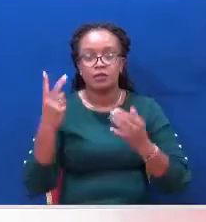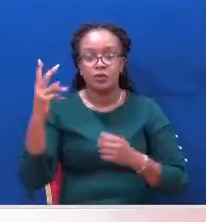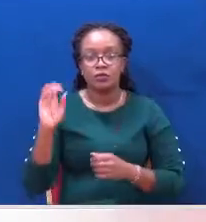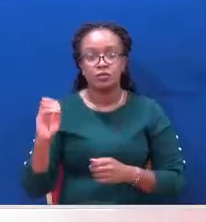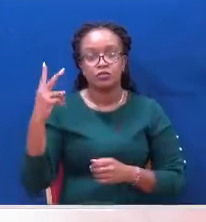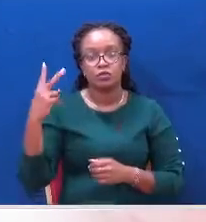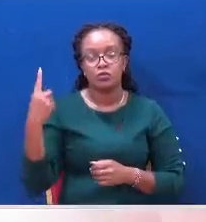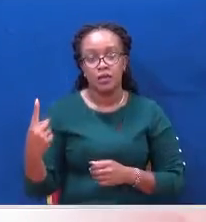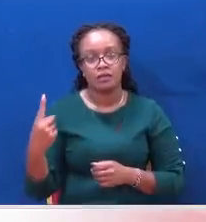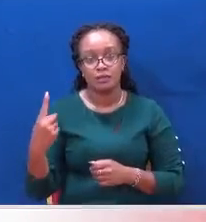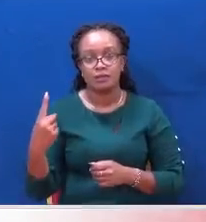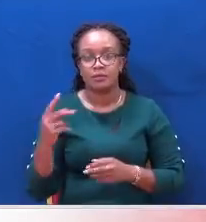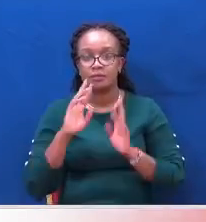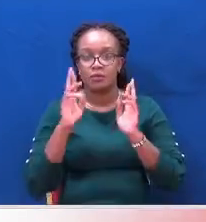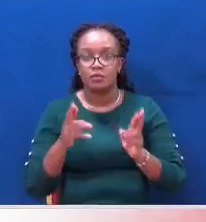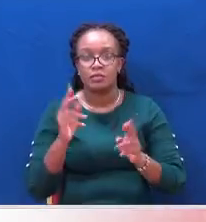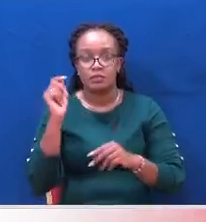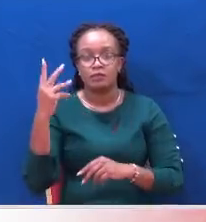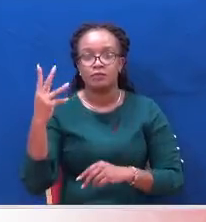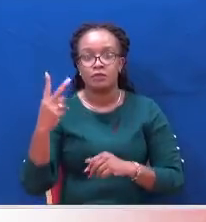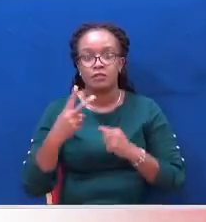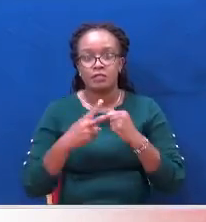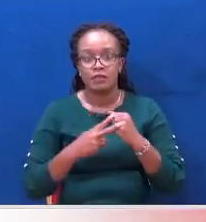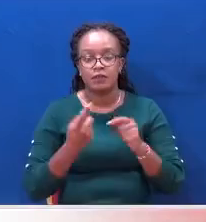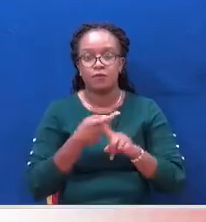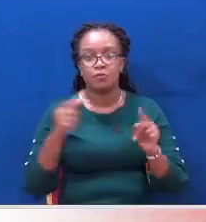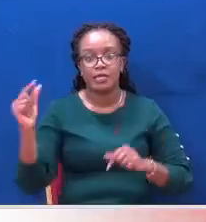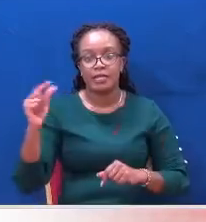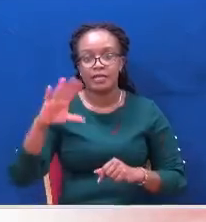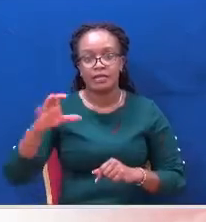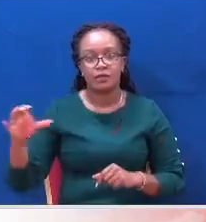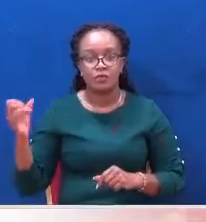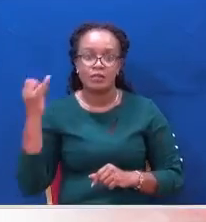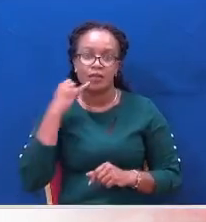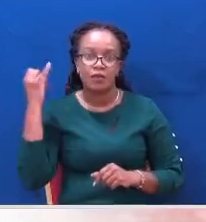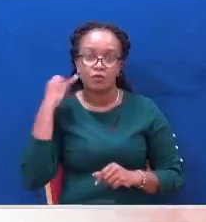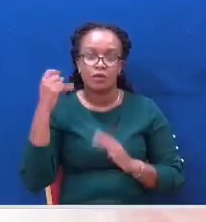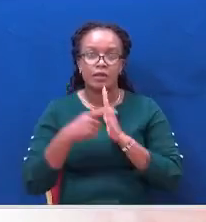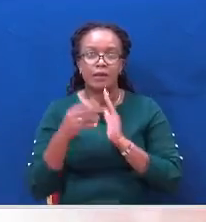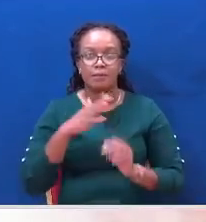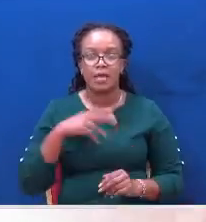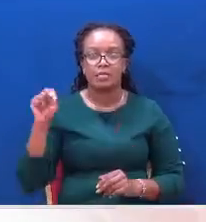2021. Reporting for TV 47 from Gilgil in the county of Nakuru, I'm Willie Dennis Njiru.